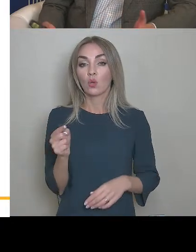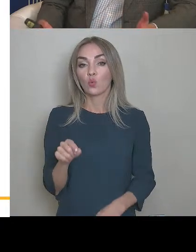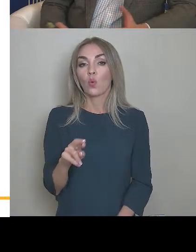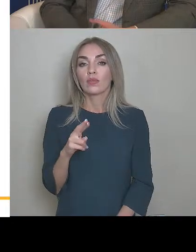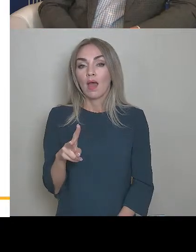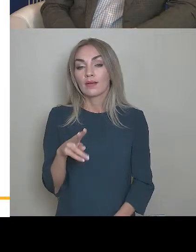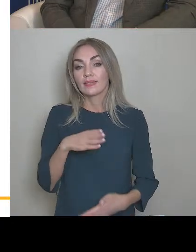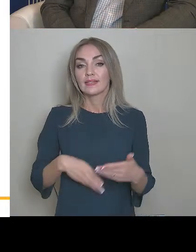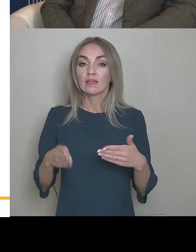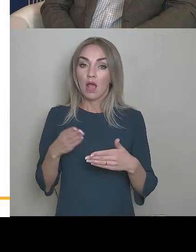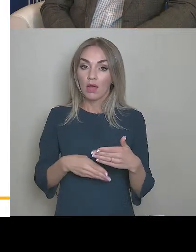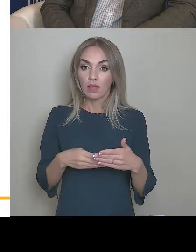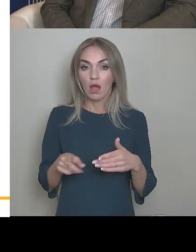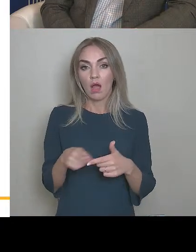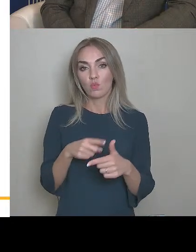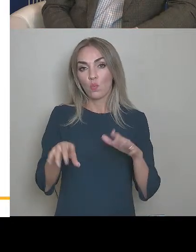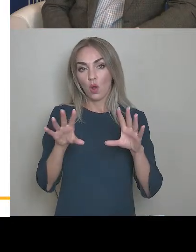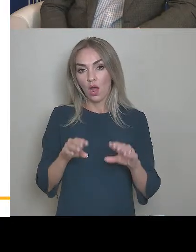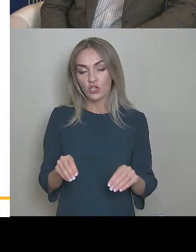could be